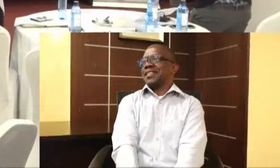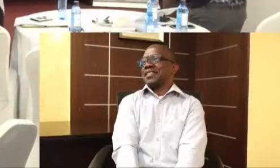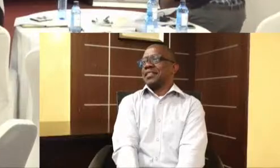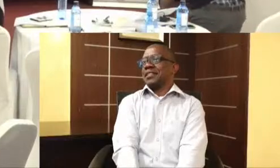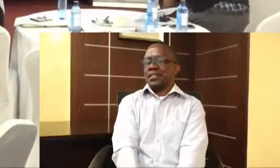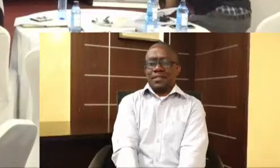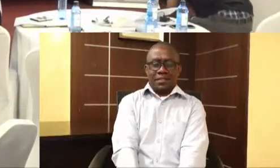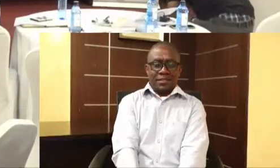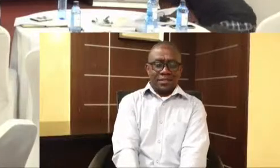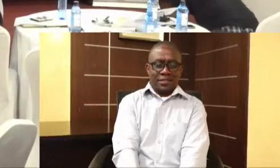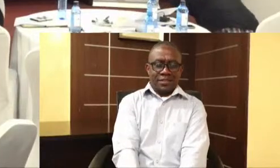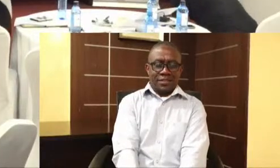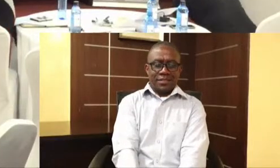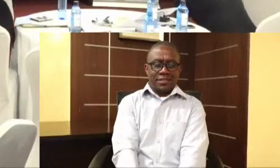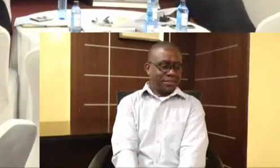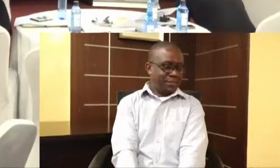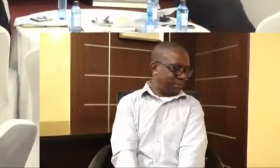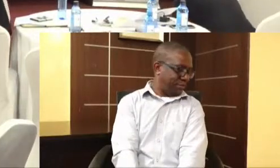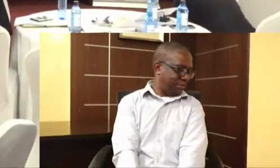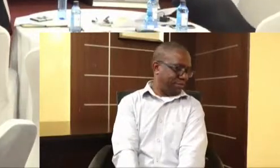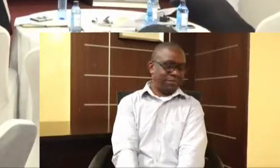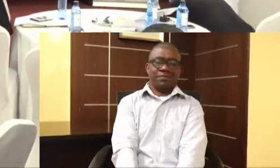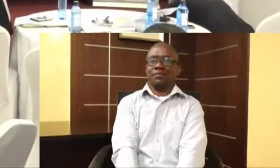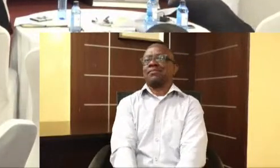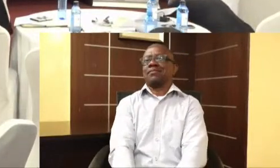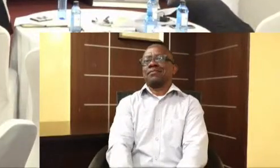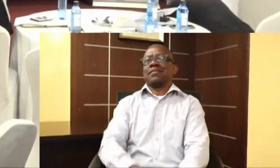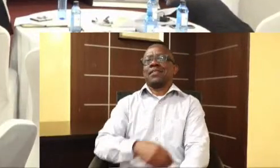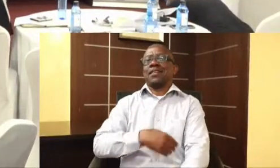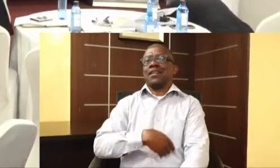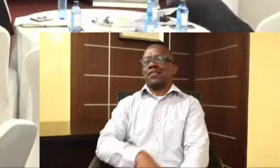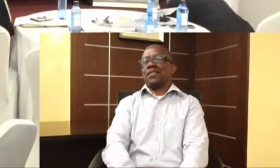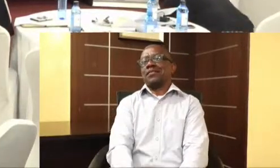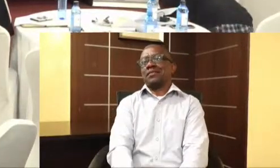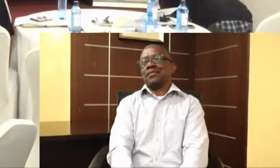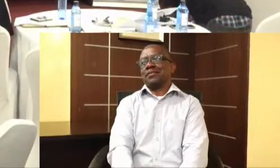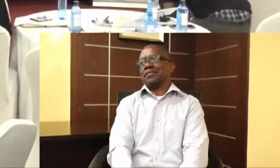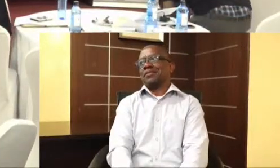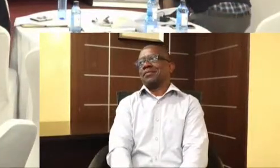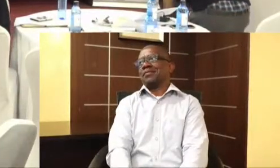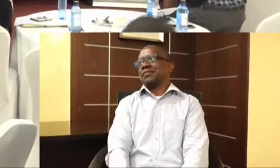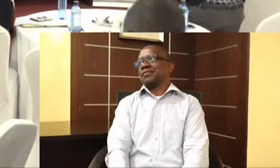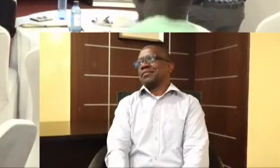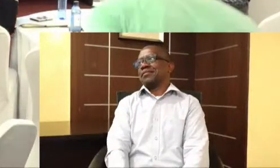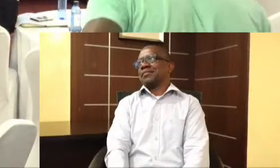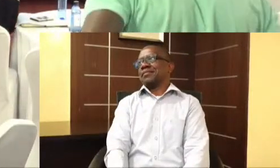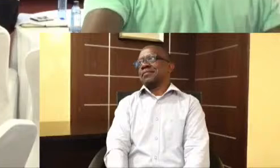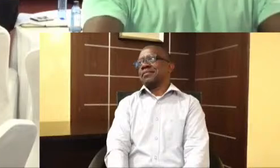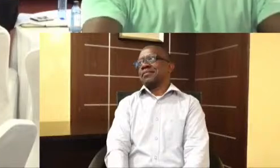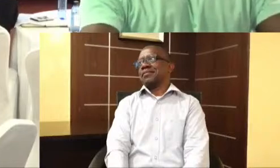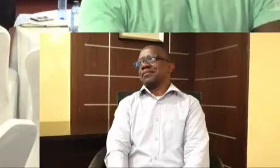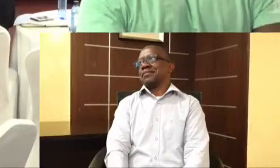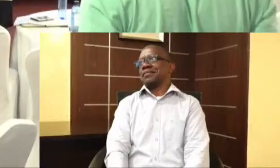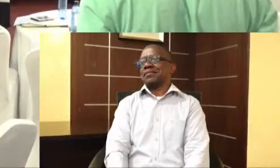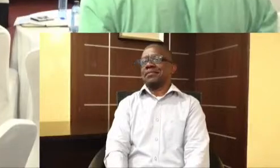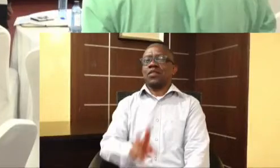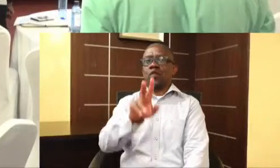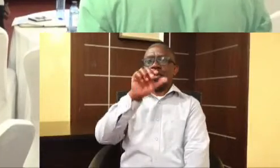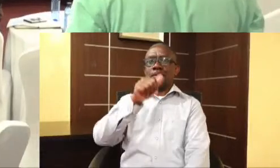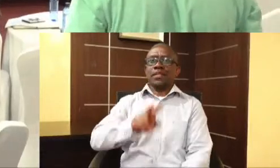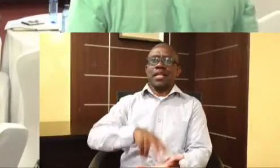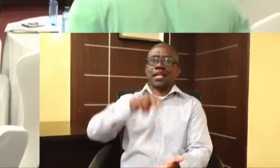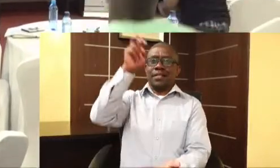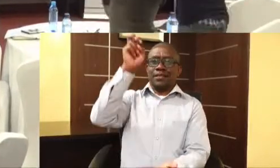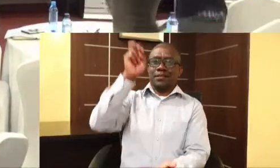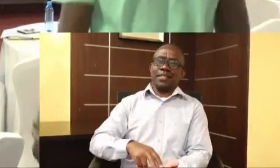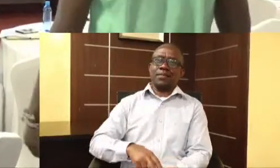yes, the ancestors are holding them. We call them. Then we do Masai. We are doing Masai. 1, 2,